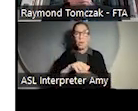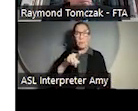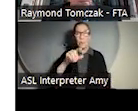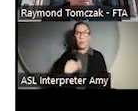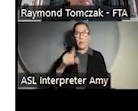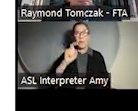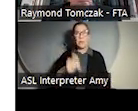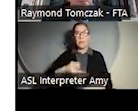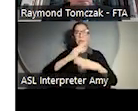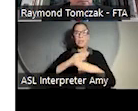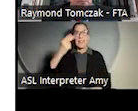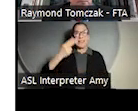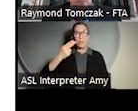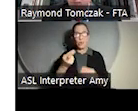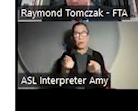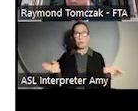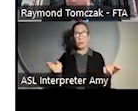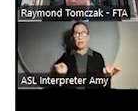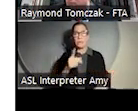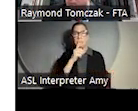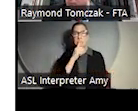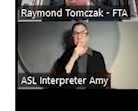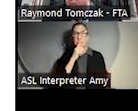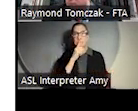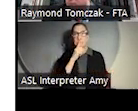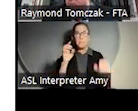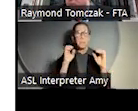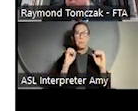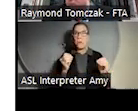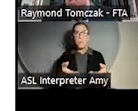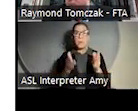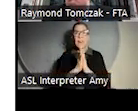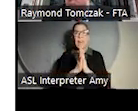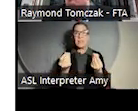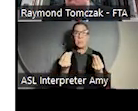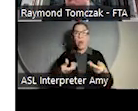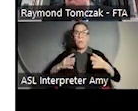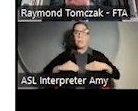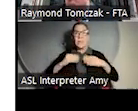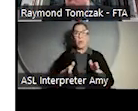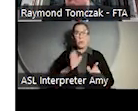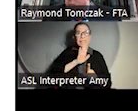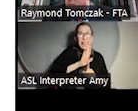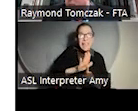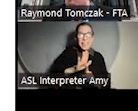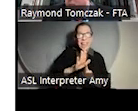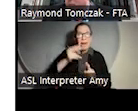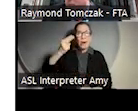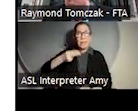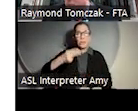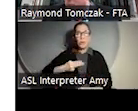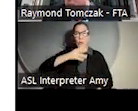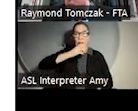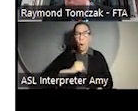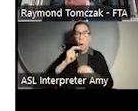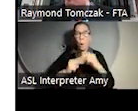historic resources, but there's no mention of consulting any property owners whose historic buildings will be impacted by construction. So as an